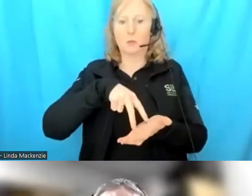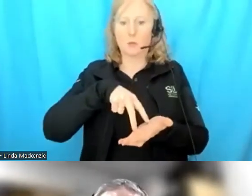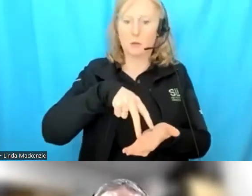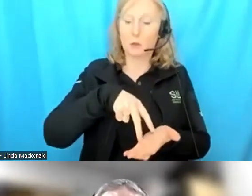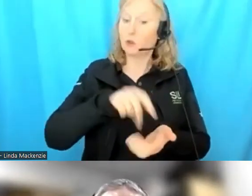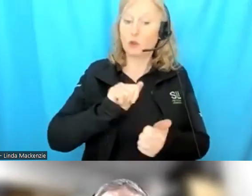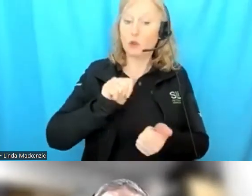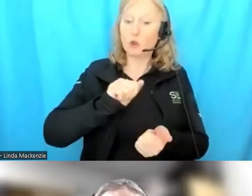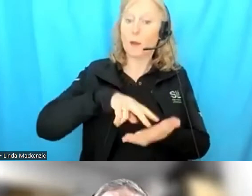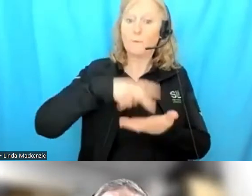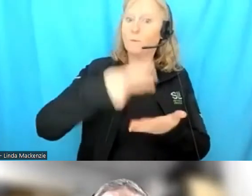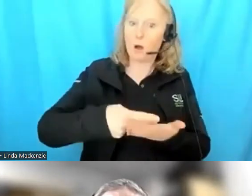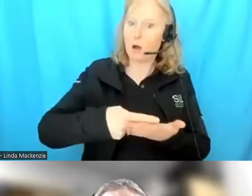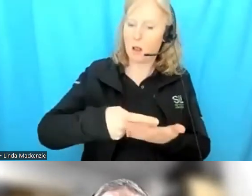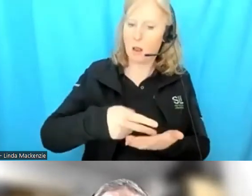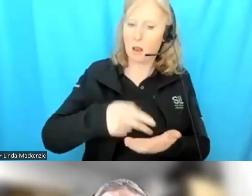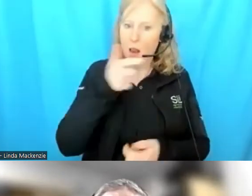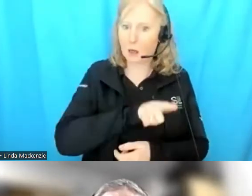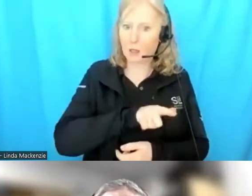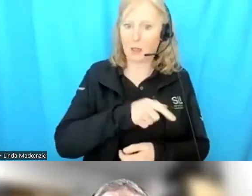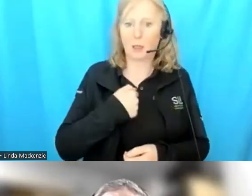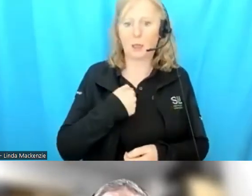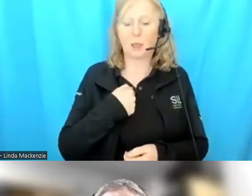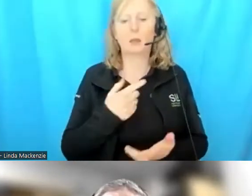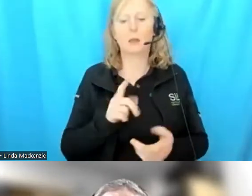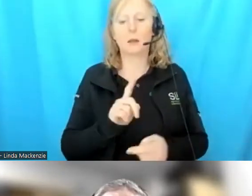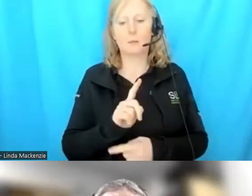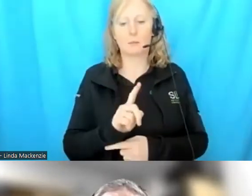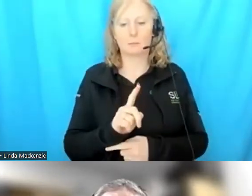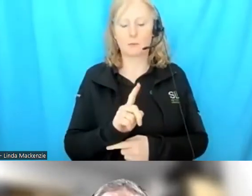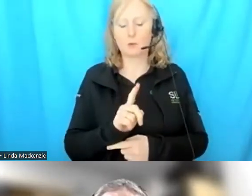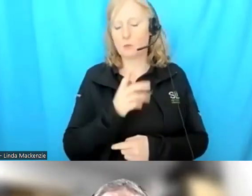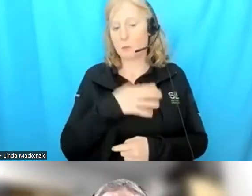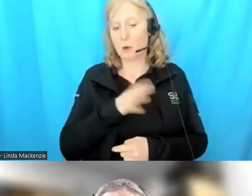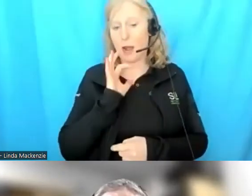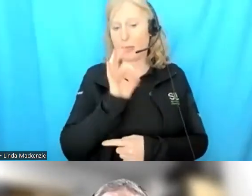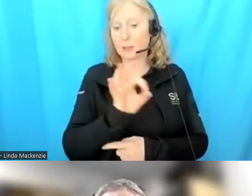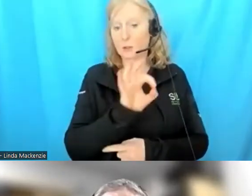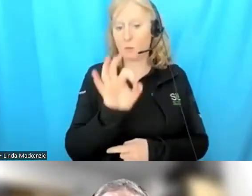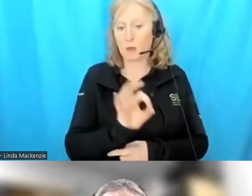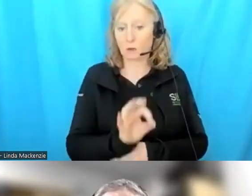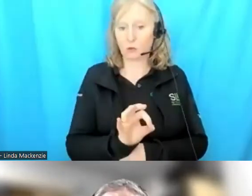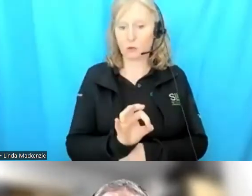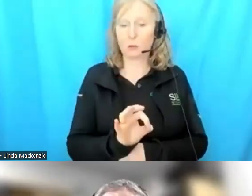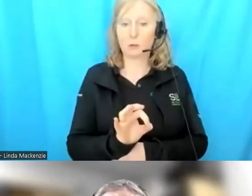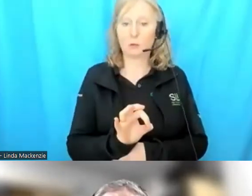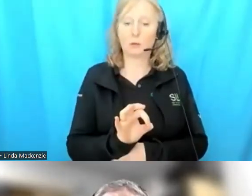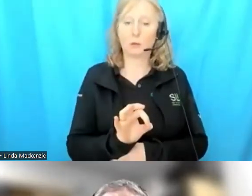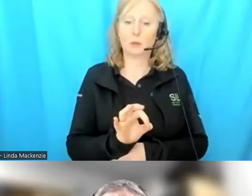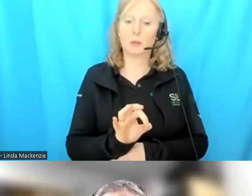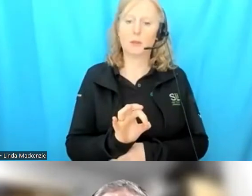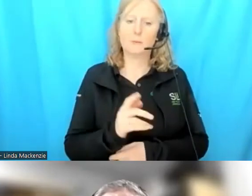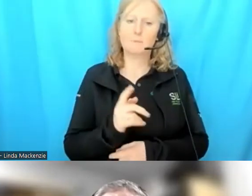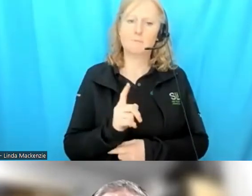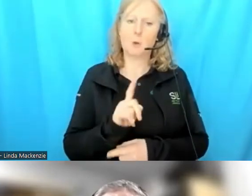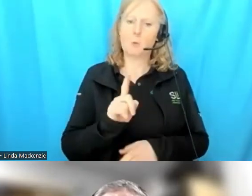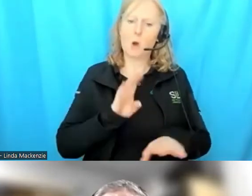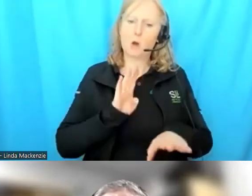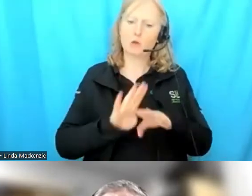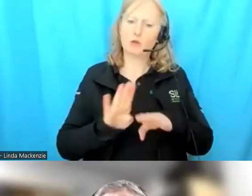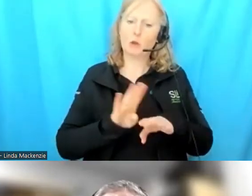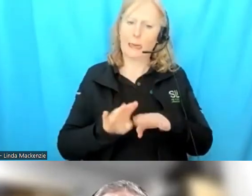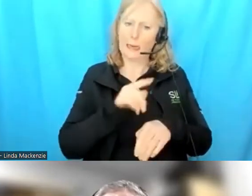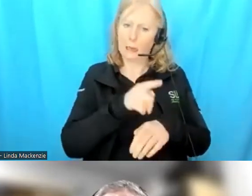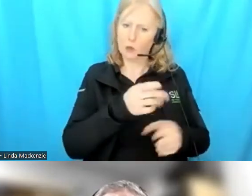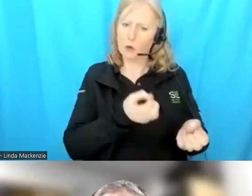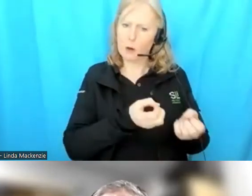fall, thank God. And my question is this: what type of training are you